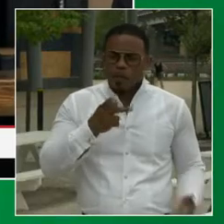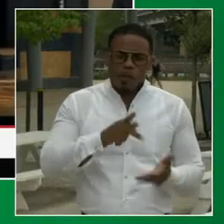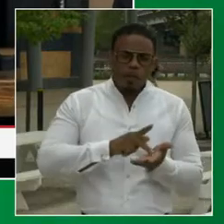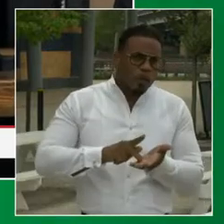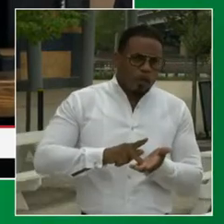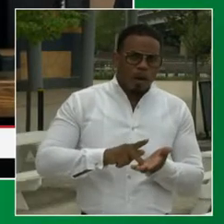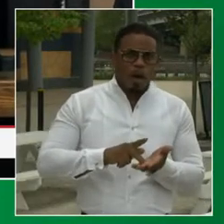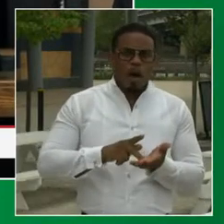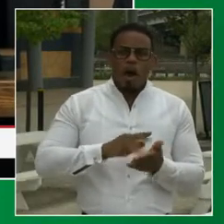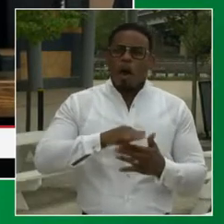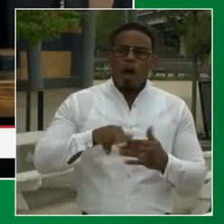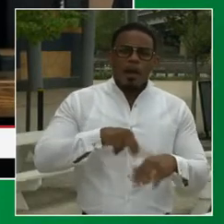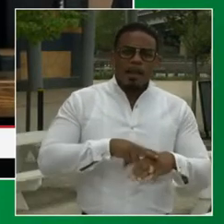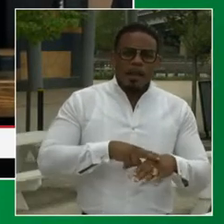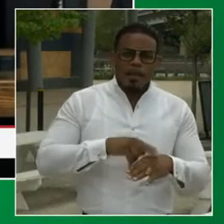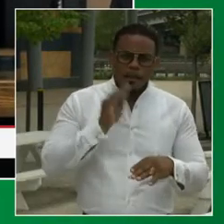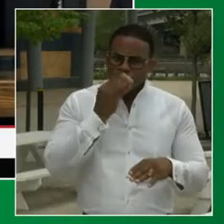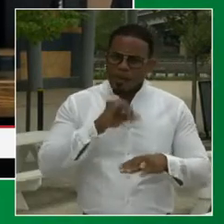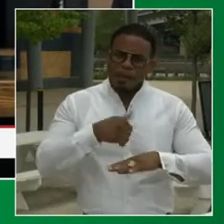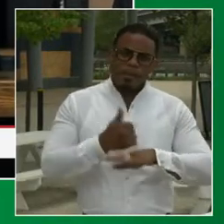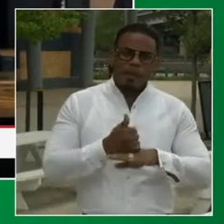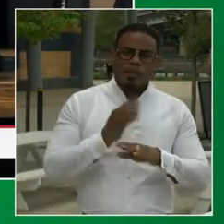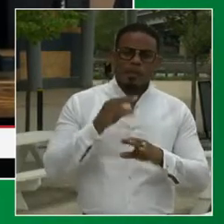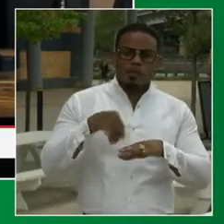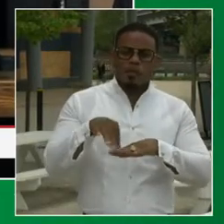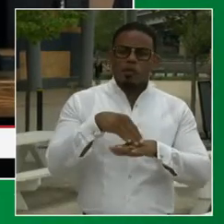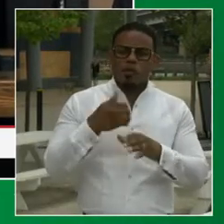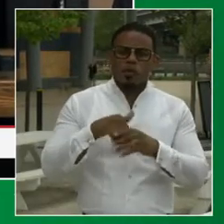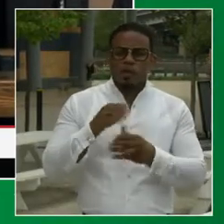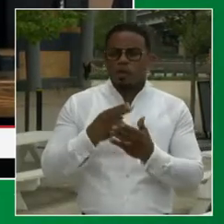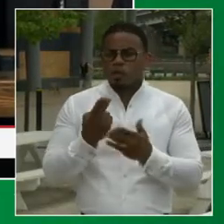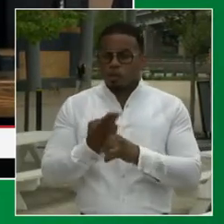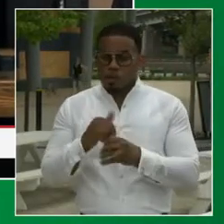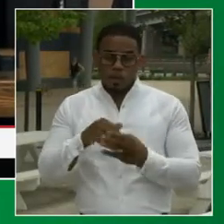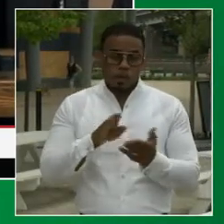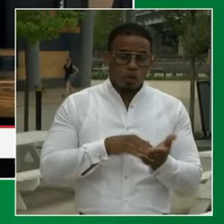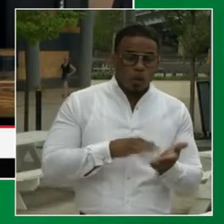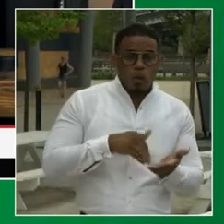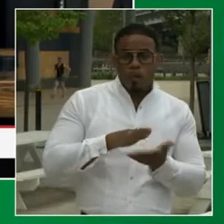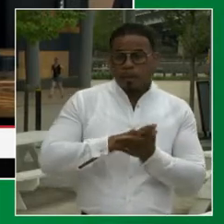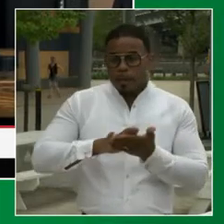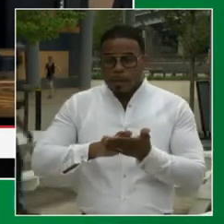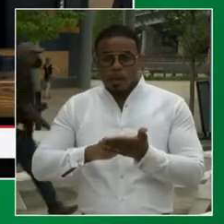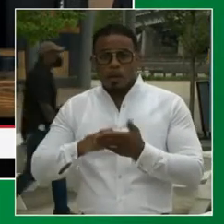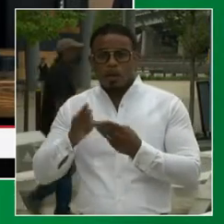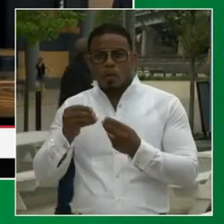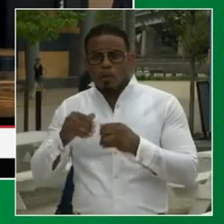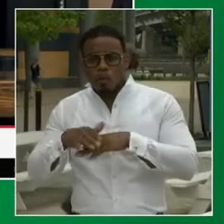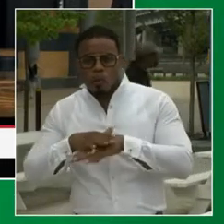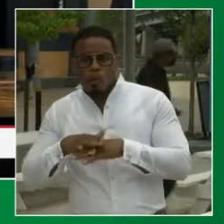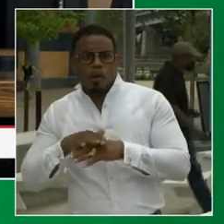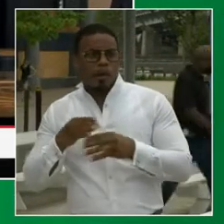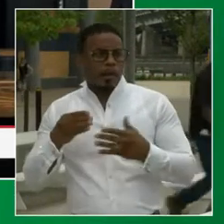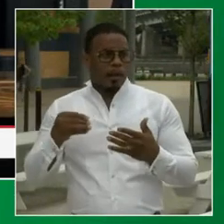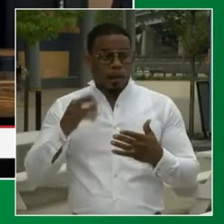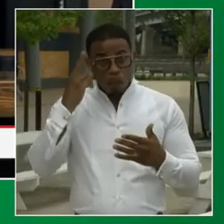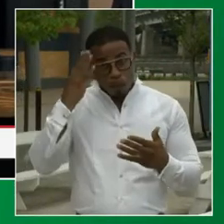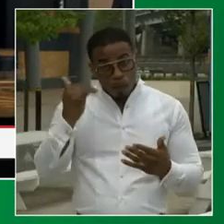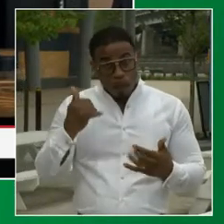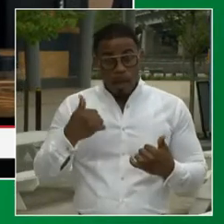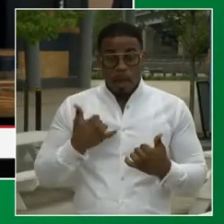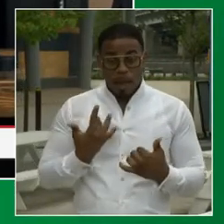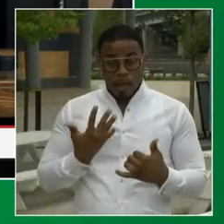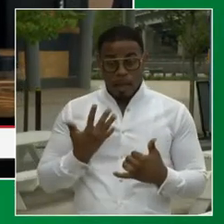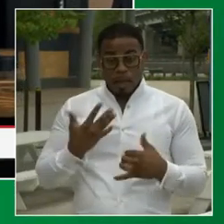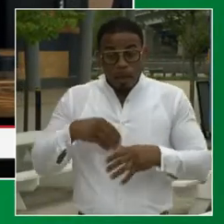pure, all-natural, plant-based ingredient that we use in soaps, cleansers, moisturizers. And the reason why I